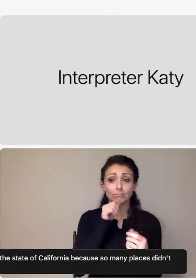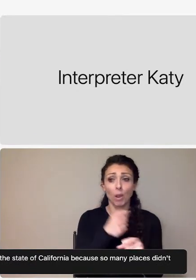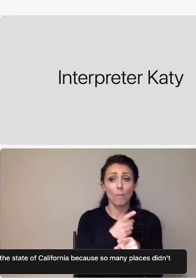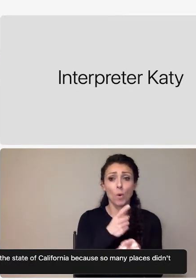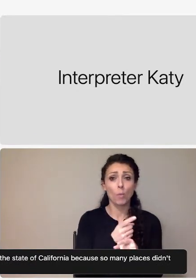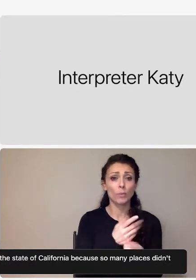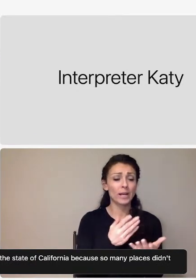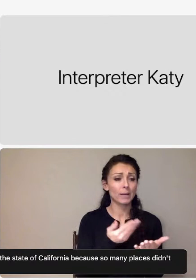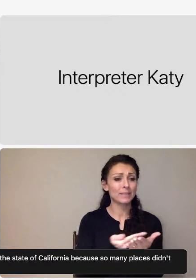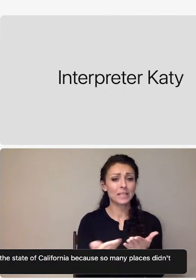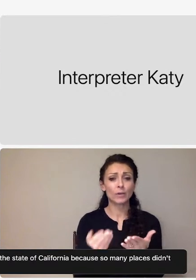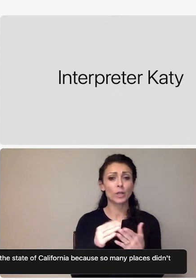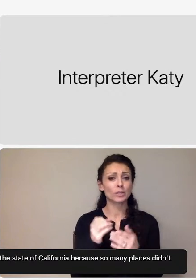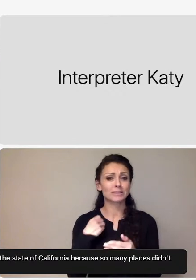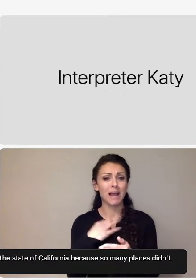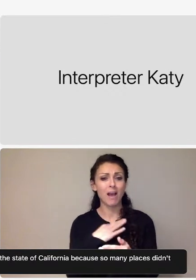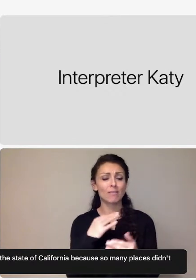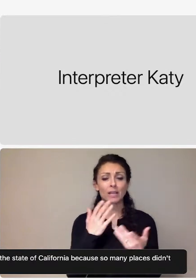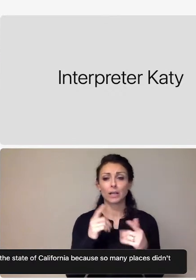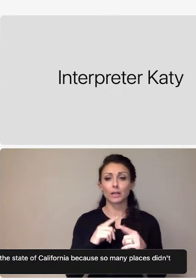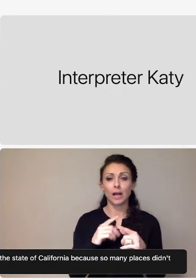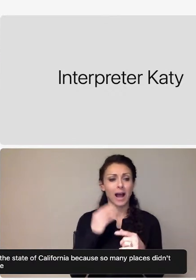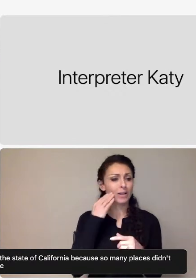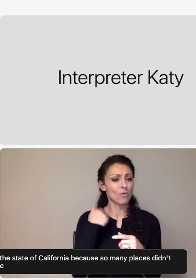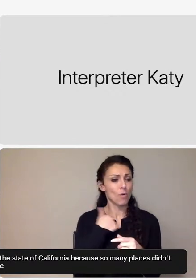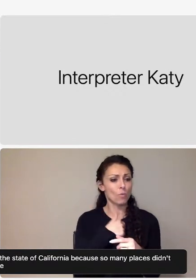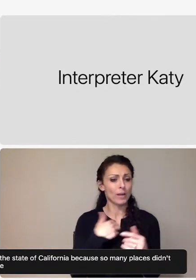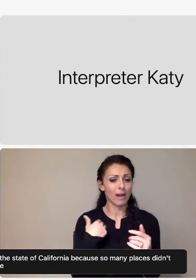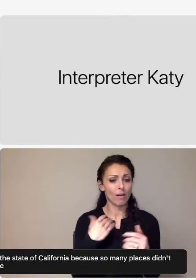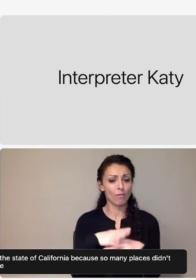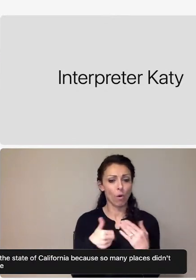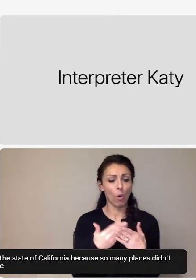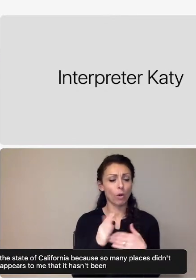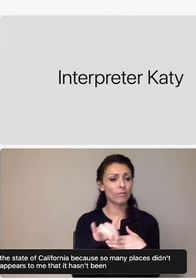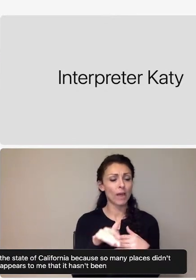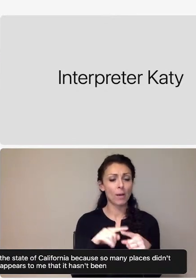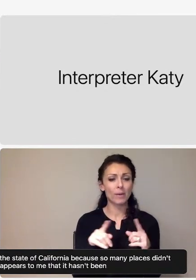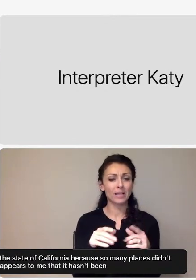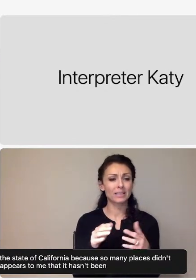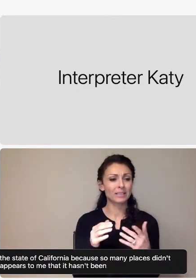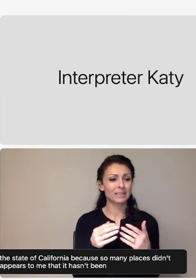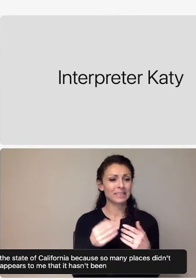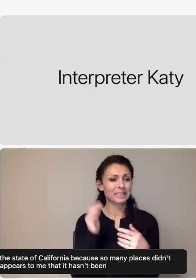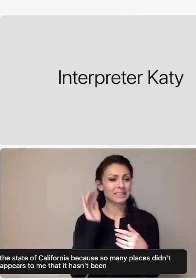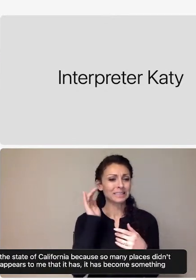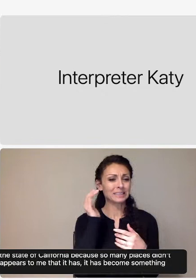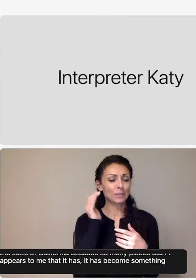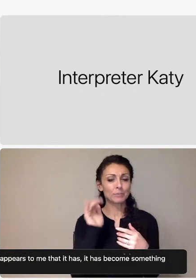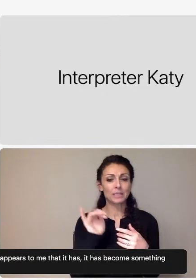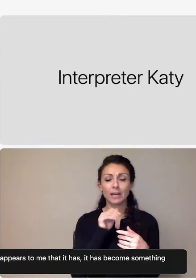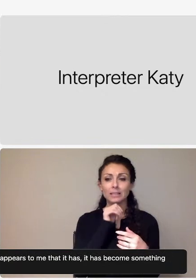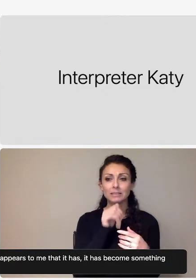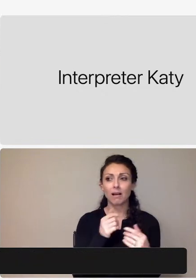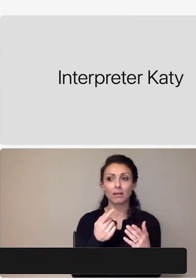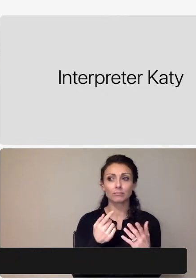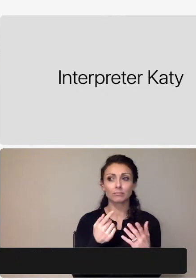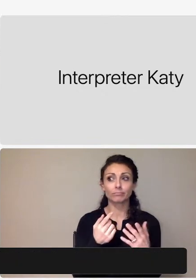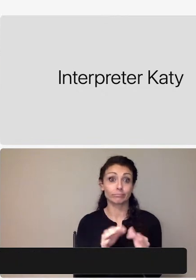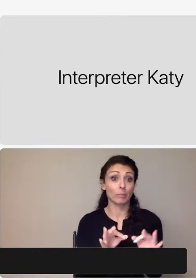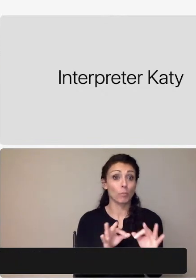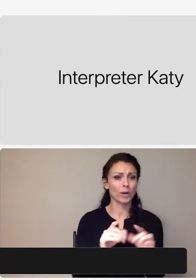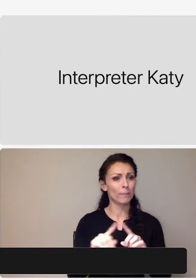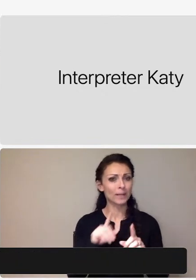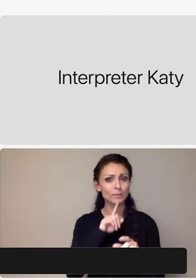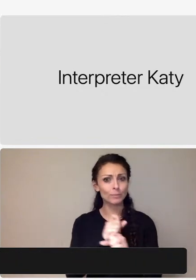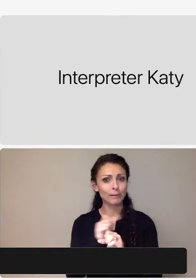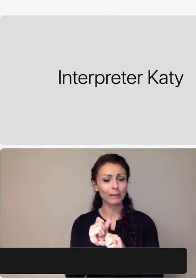i know we have all that but it appears to me that it hasn't become it has become something that's not as important it truly is this is to